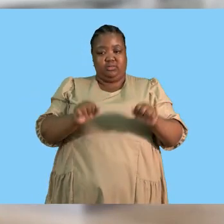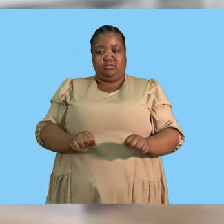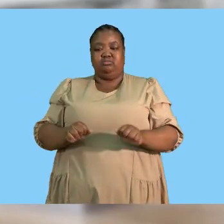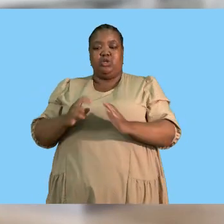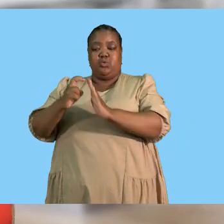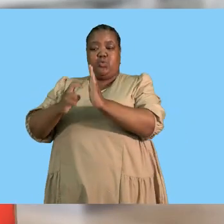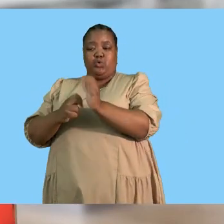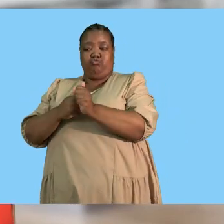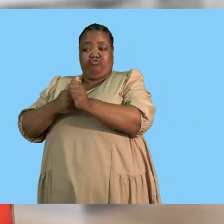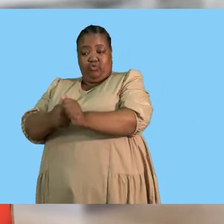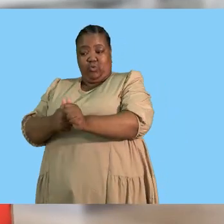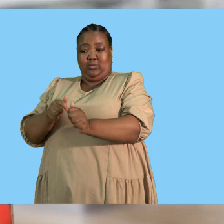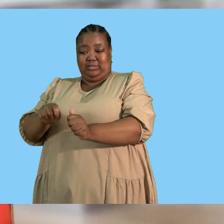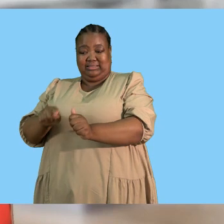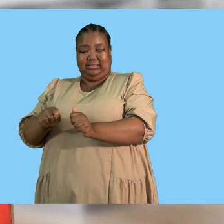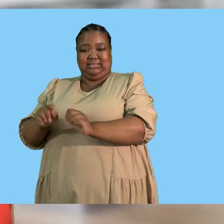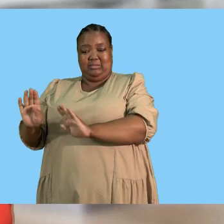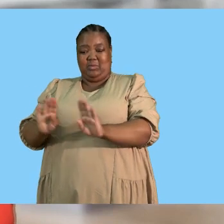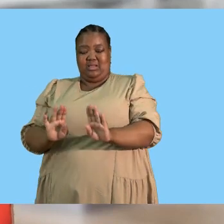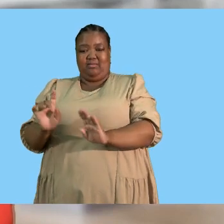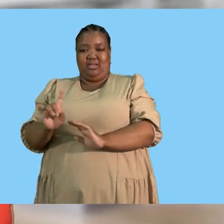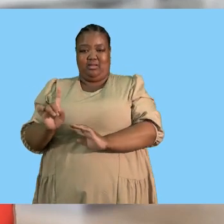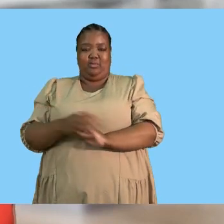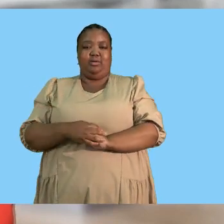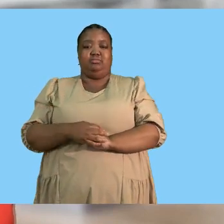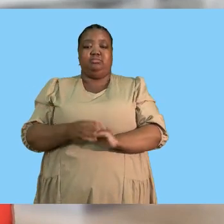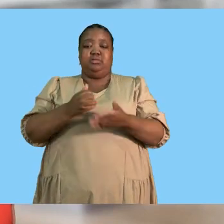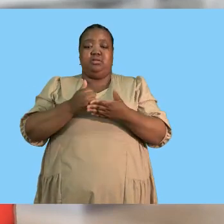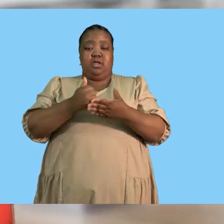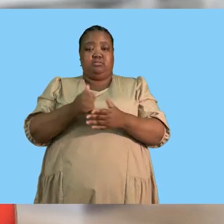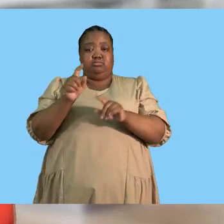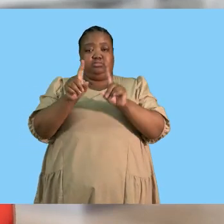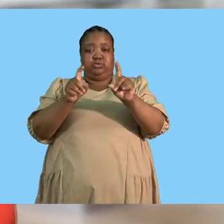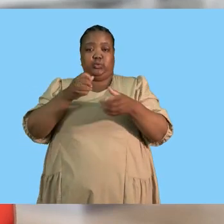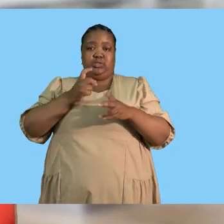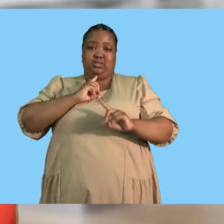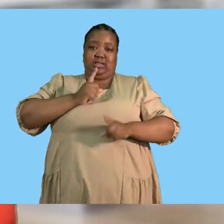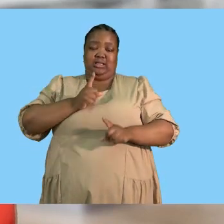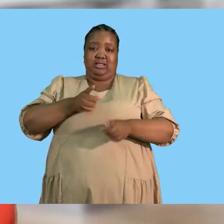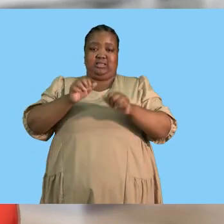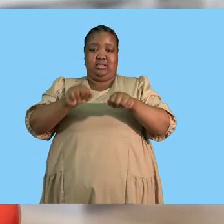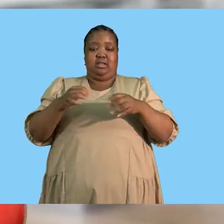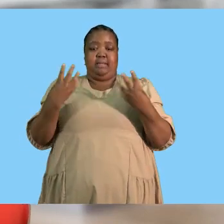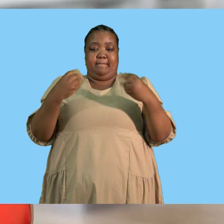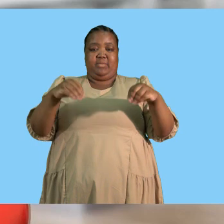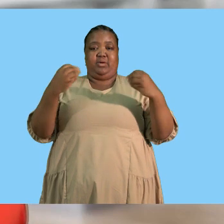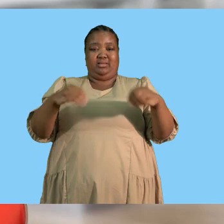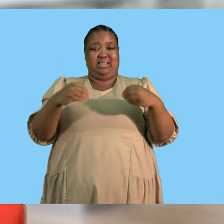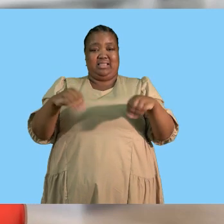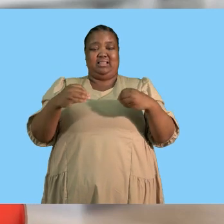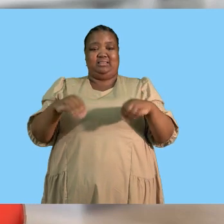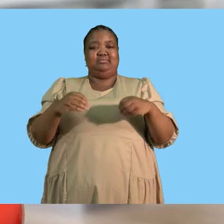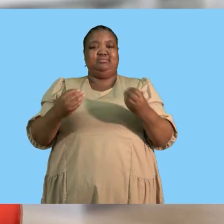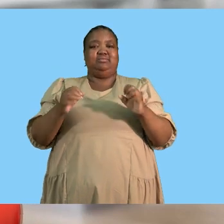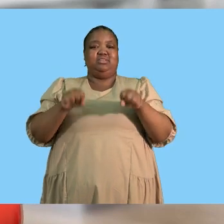behavior is and what ethical behavior is, which will then help you to answer this question as to how